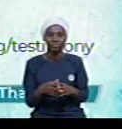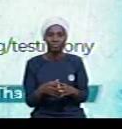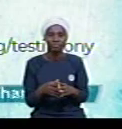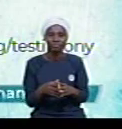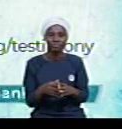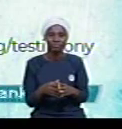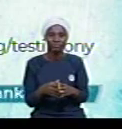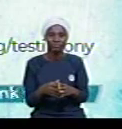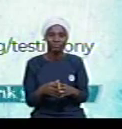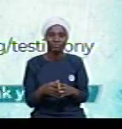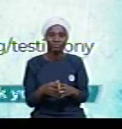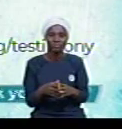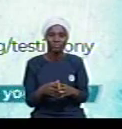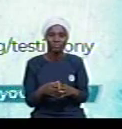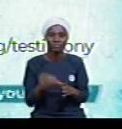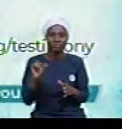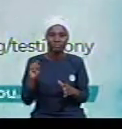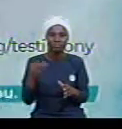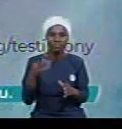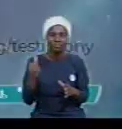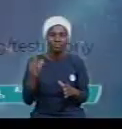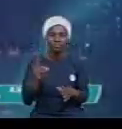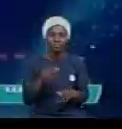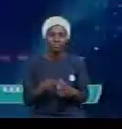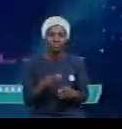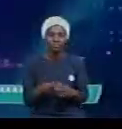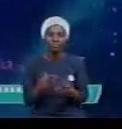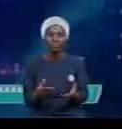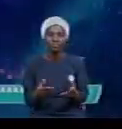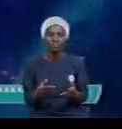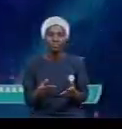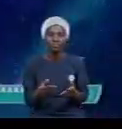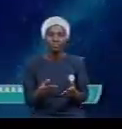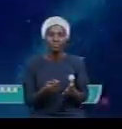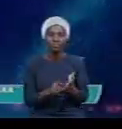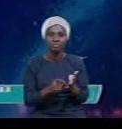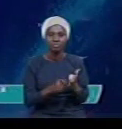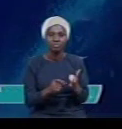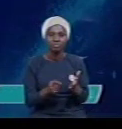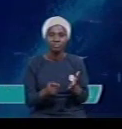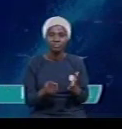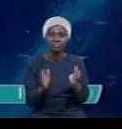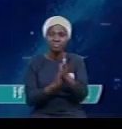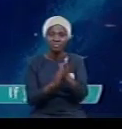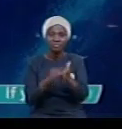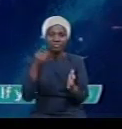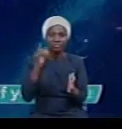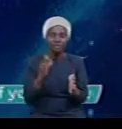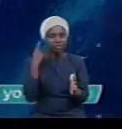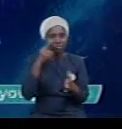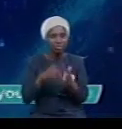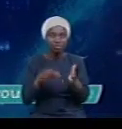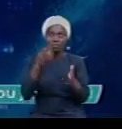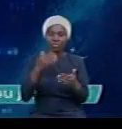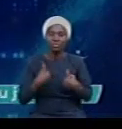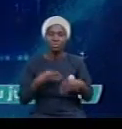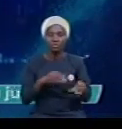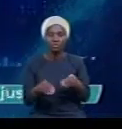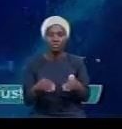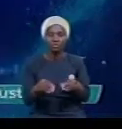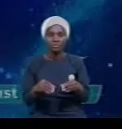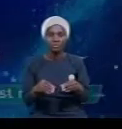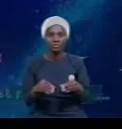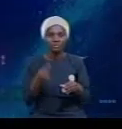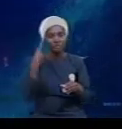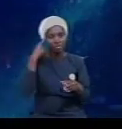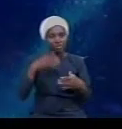And Shadie Opako, the name, wrote, "Praise God for what God has done, for healing